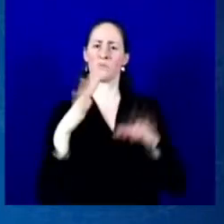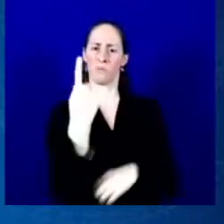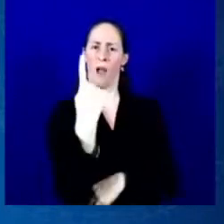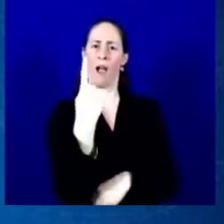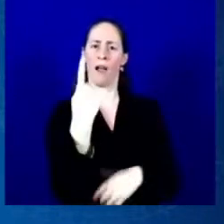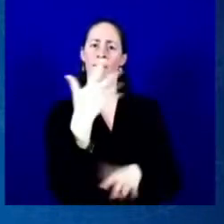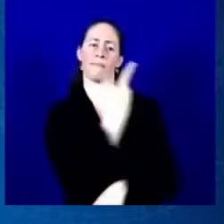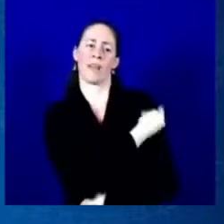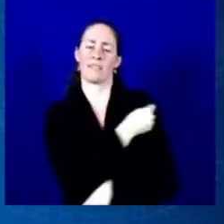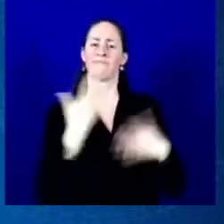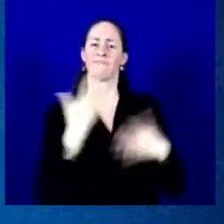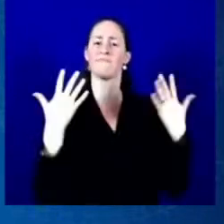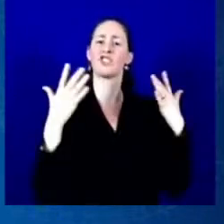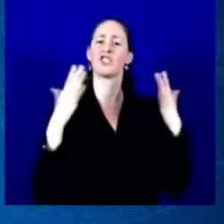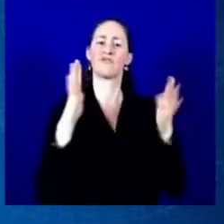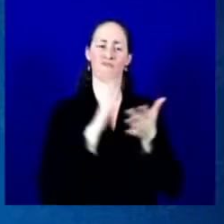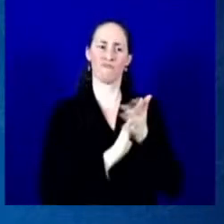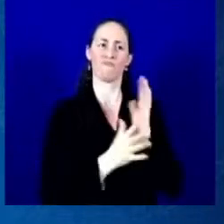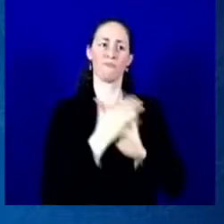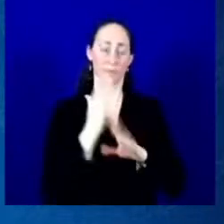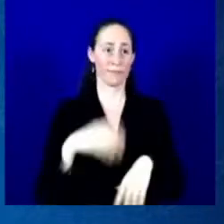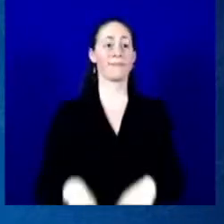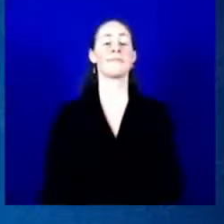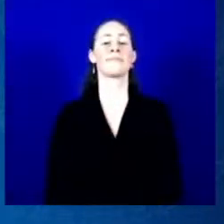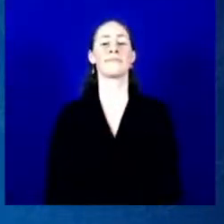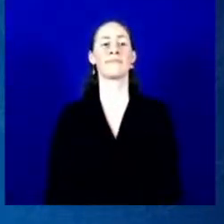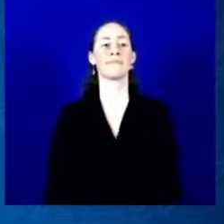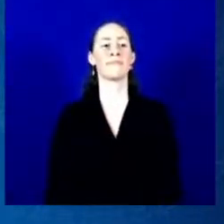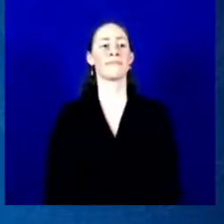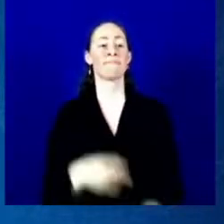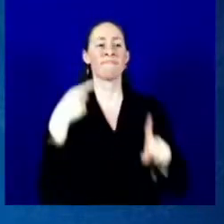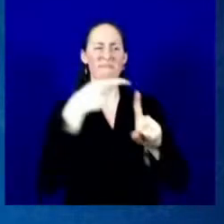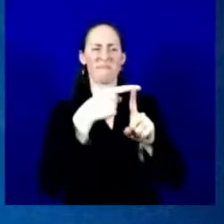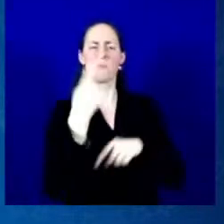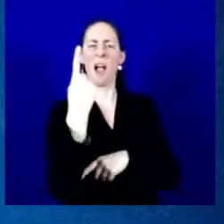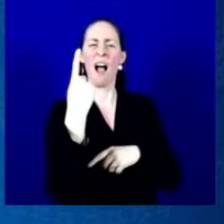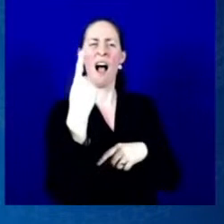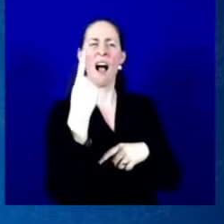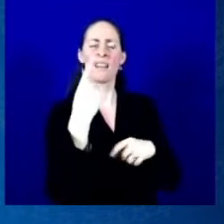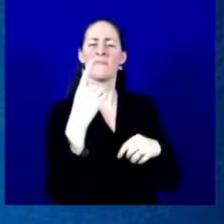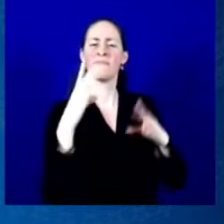in Glendale, Arizona, I asked the nurse,